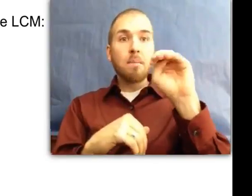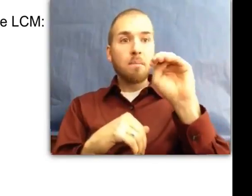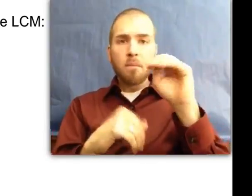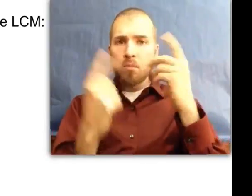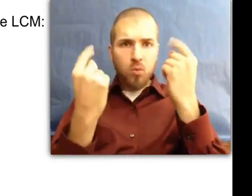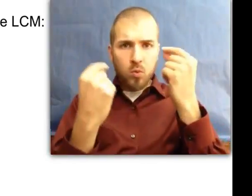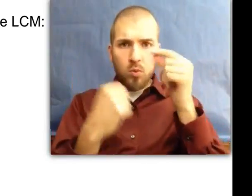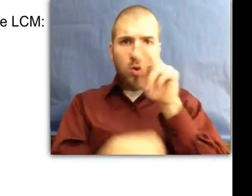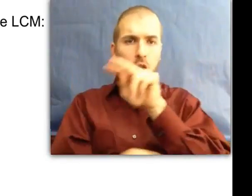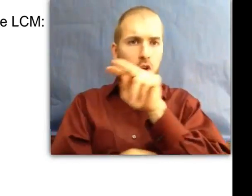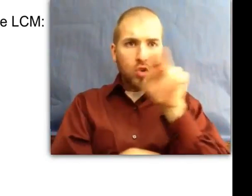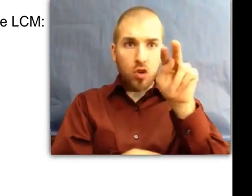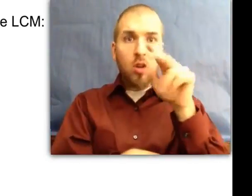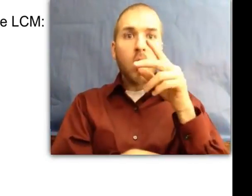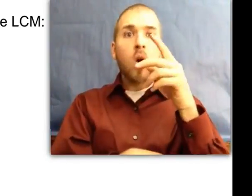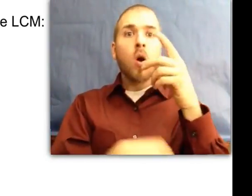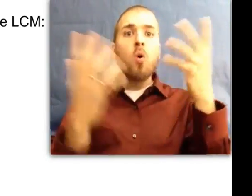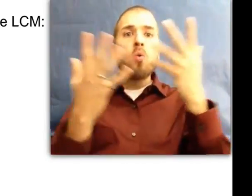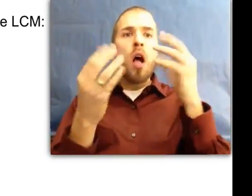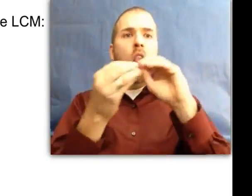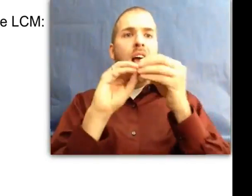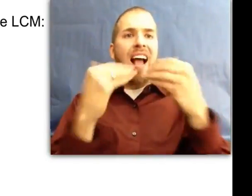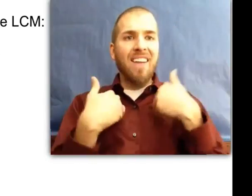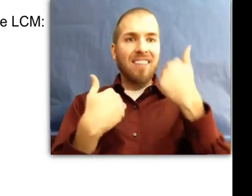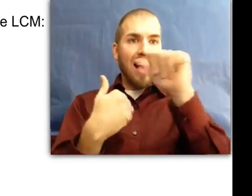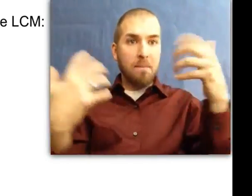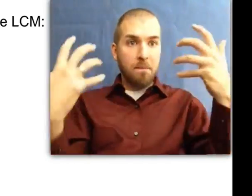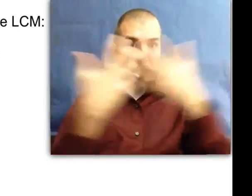So now we need to find the LCM. But how do we do that?